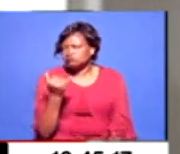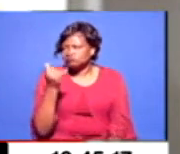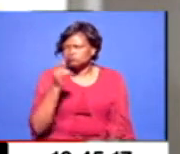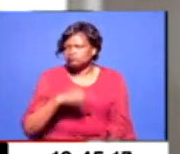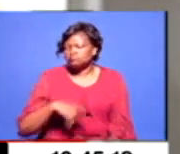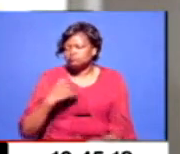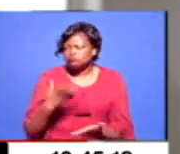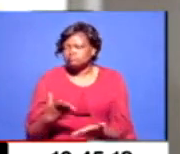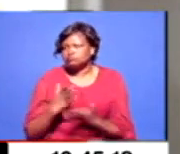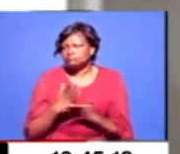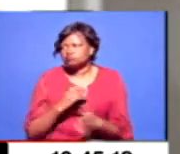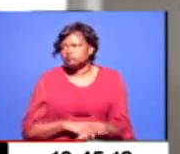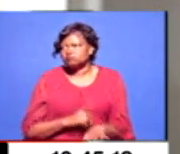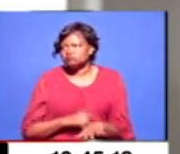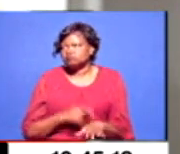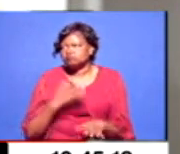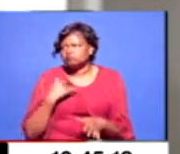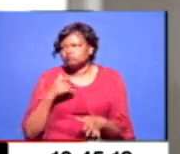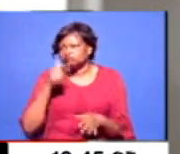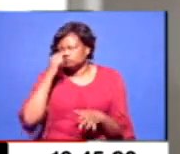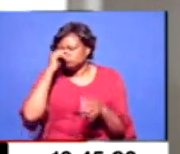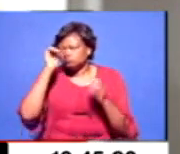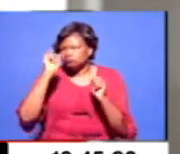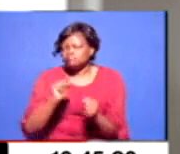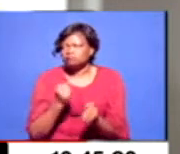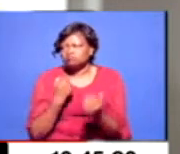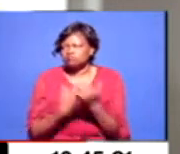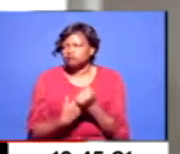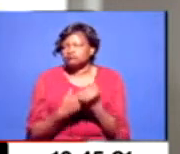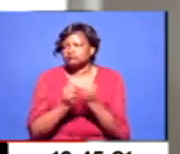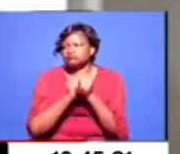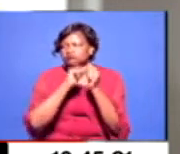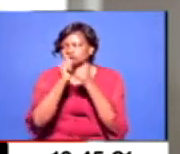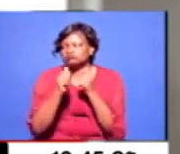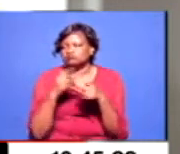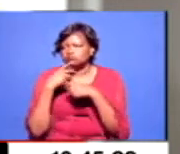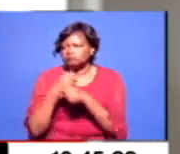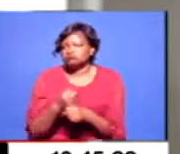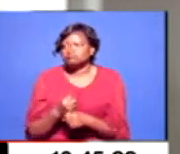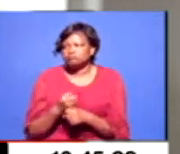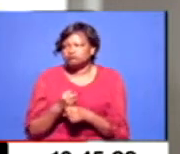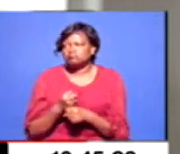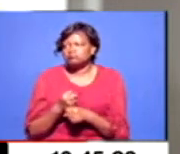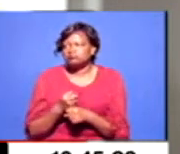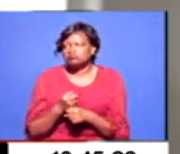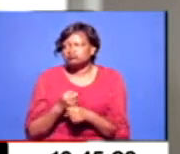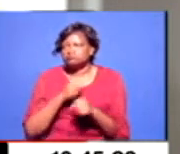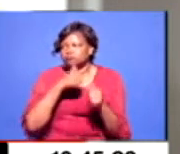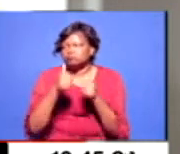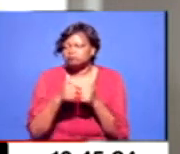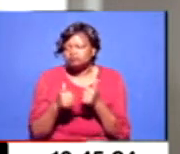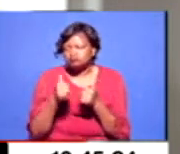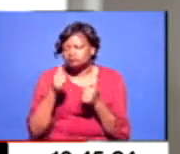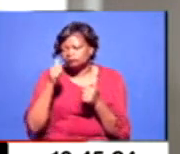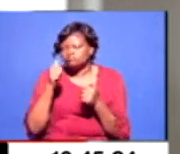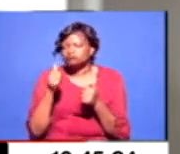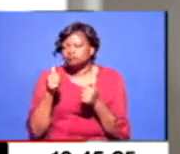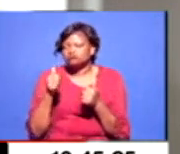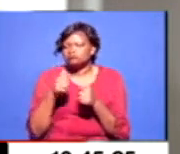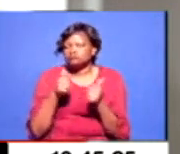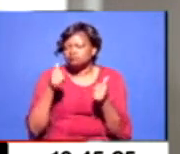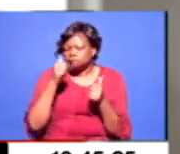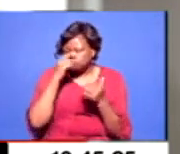here. Sometimes we wish we can partner with other organization, other well-wishers, those people who